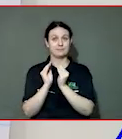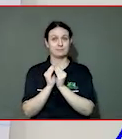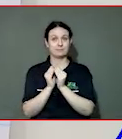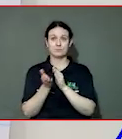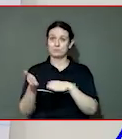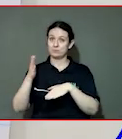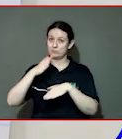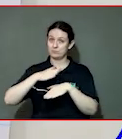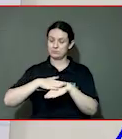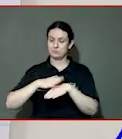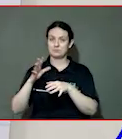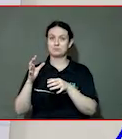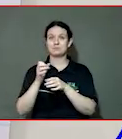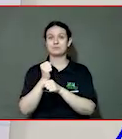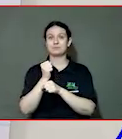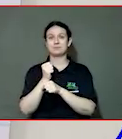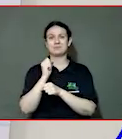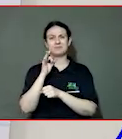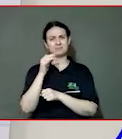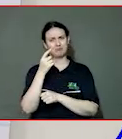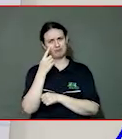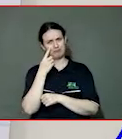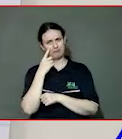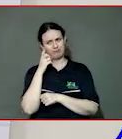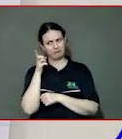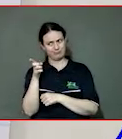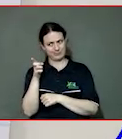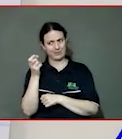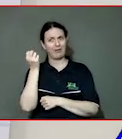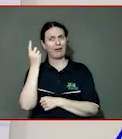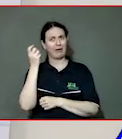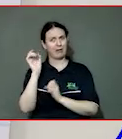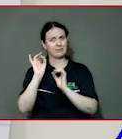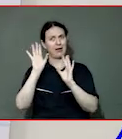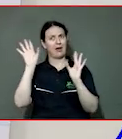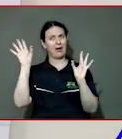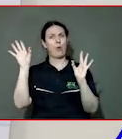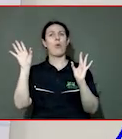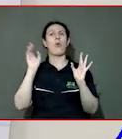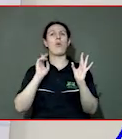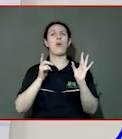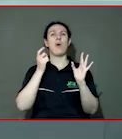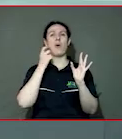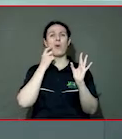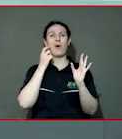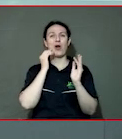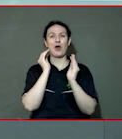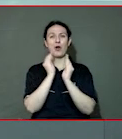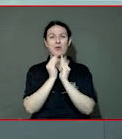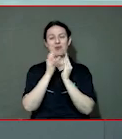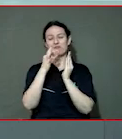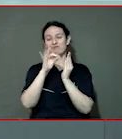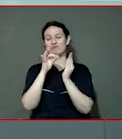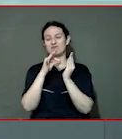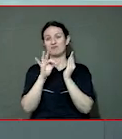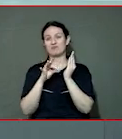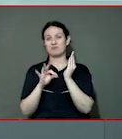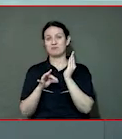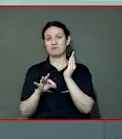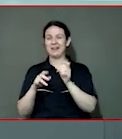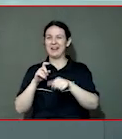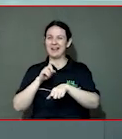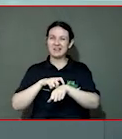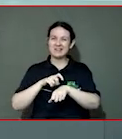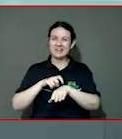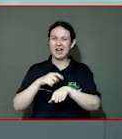marks. Because if I see, yes, this guy know what's going on, then it's easier to mark. We don't have the time,